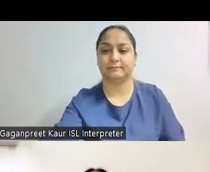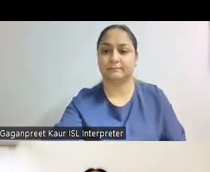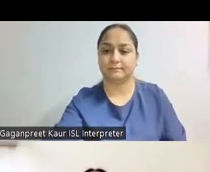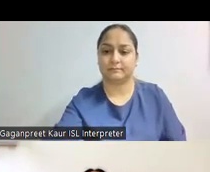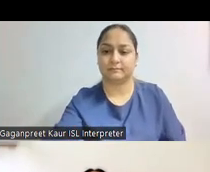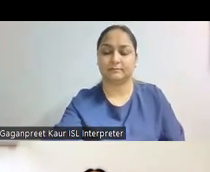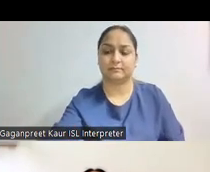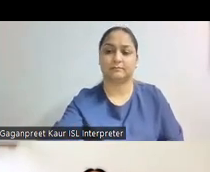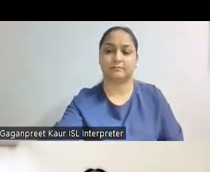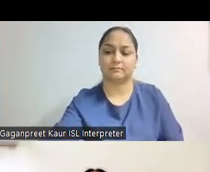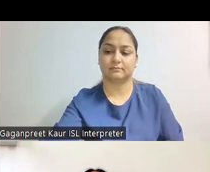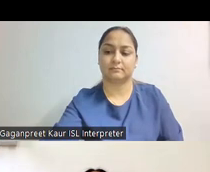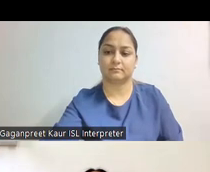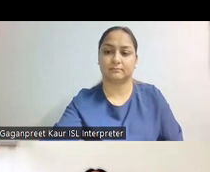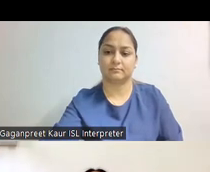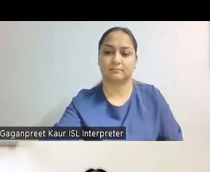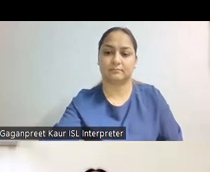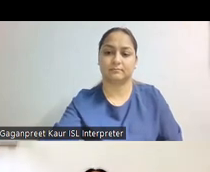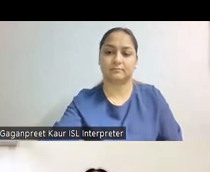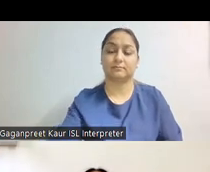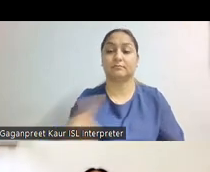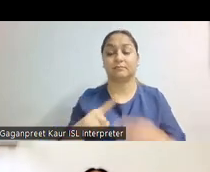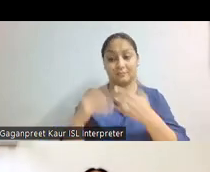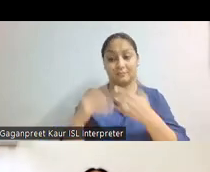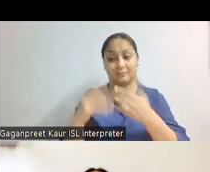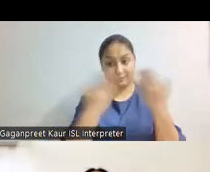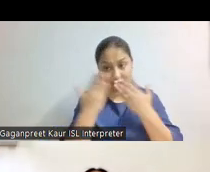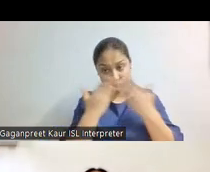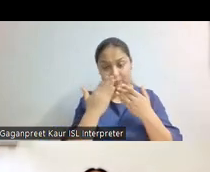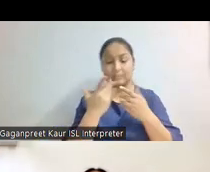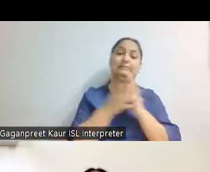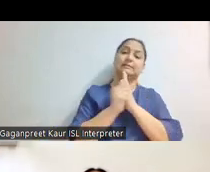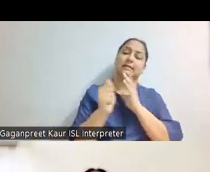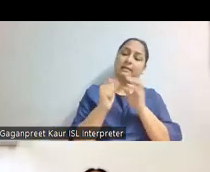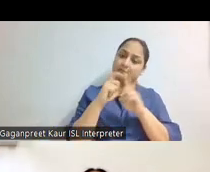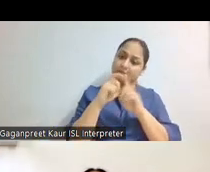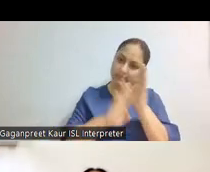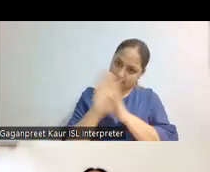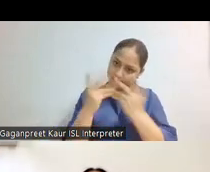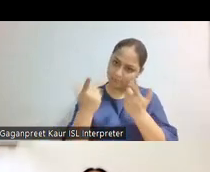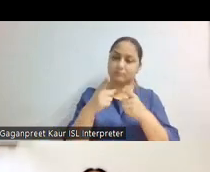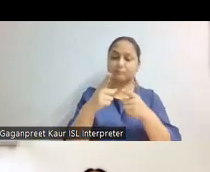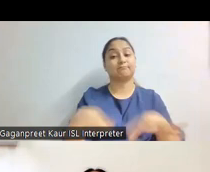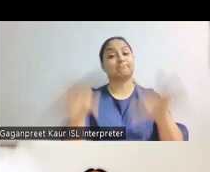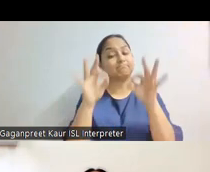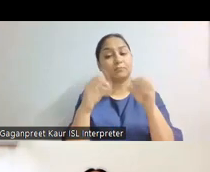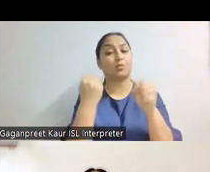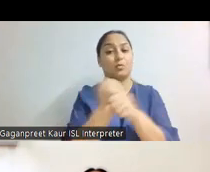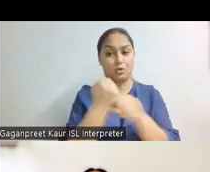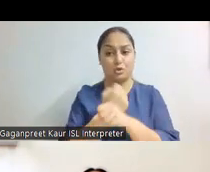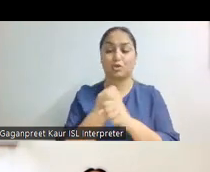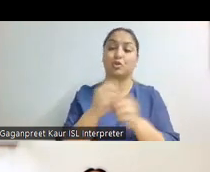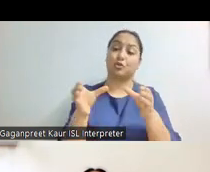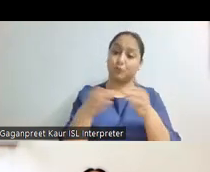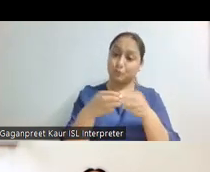So what is the sub-theme doing here? Education and skill development. You know, there is this fantastic working group and advisors who can tell you